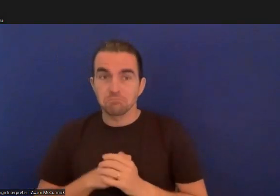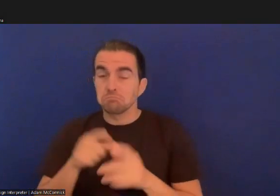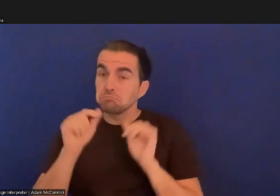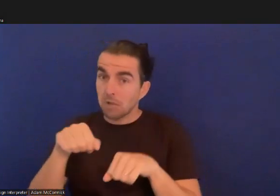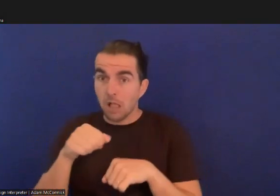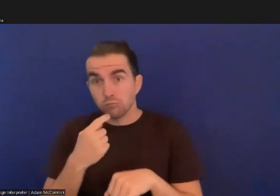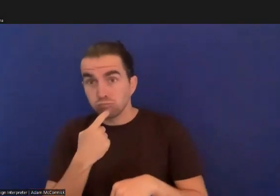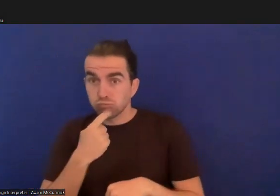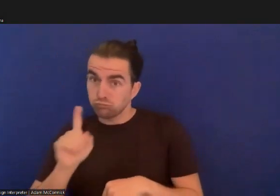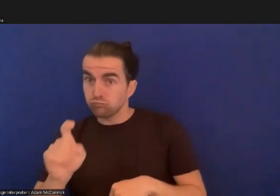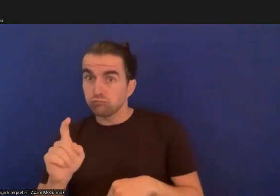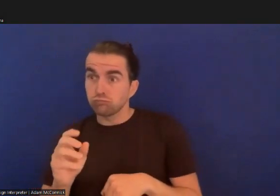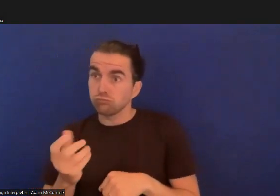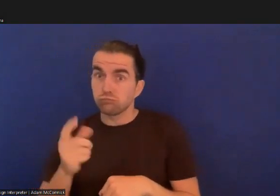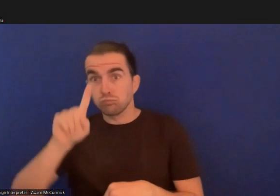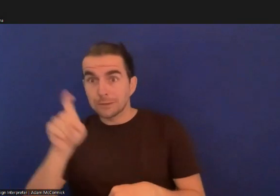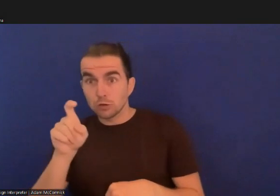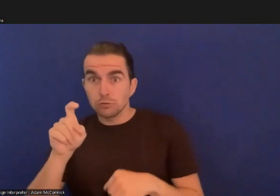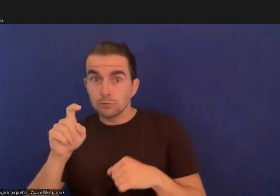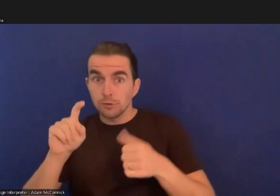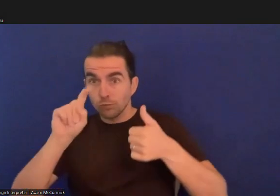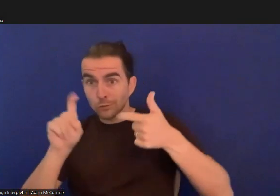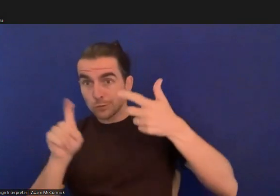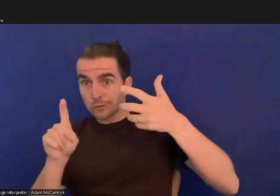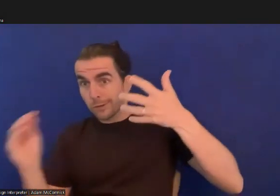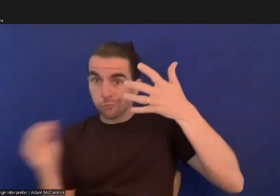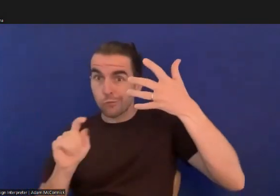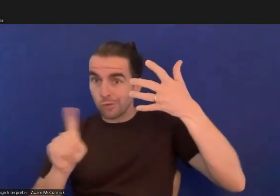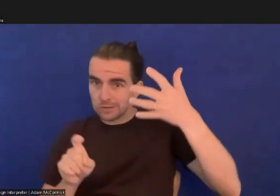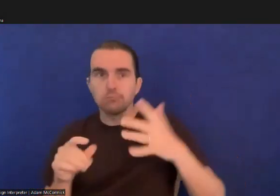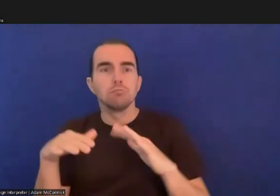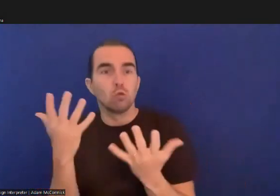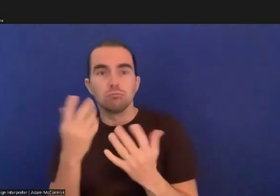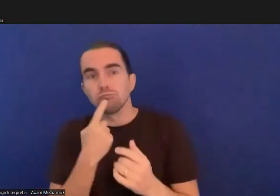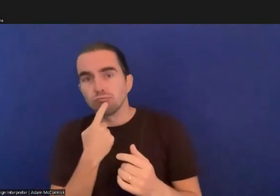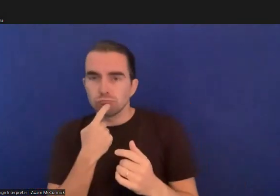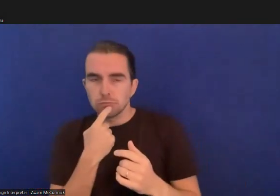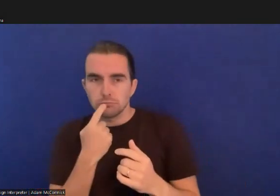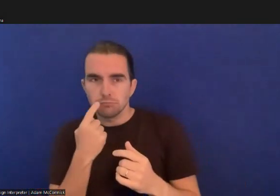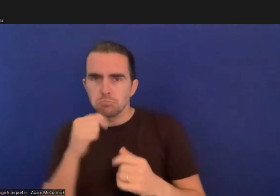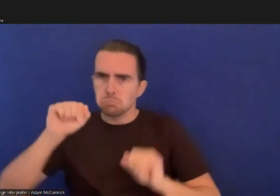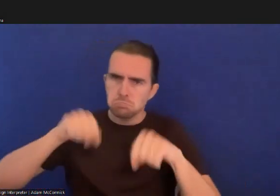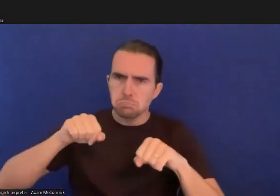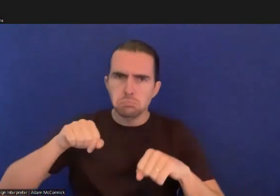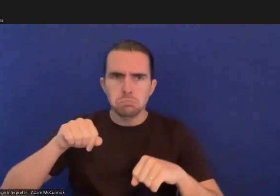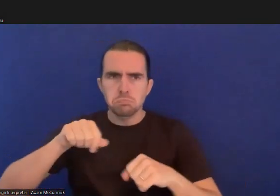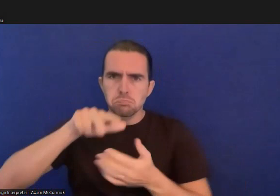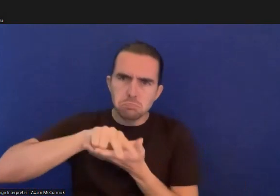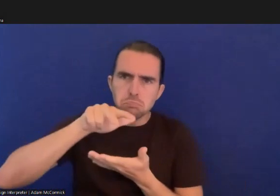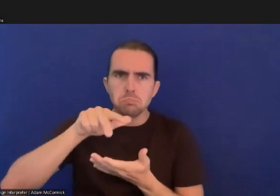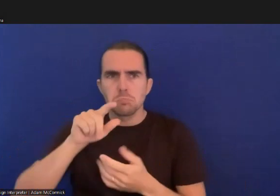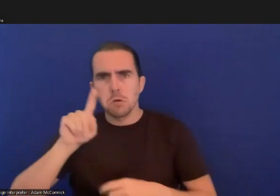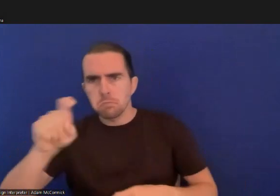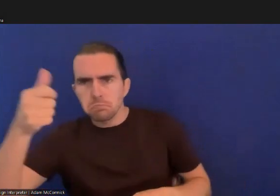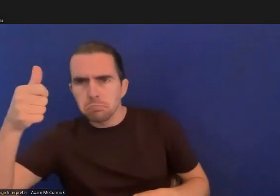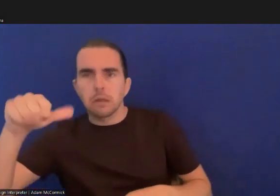will try to cluster them in order to answer as many of them as possible. Kindly resist